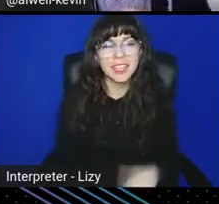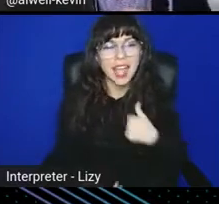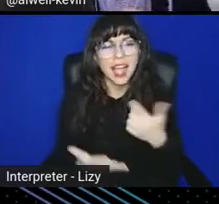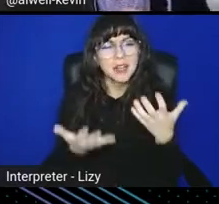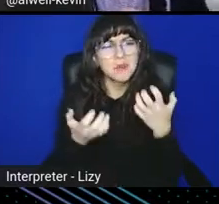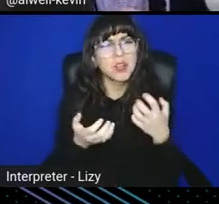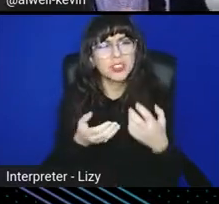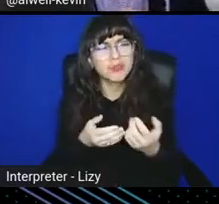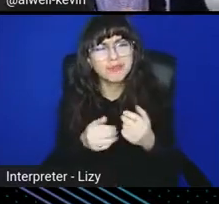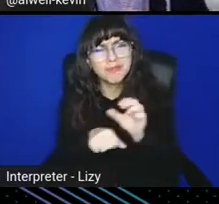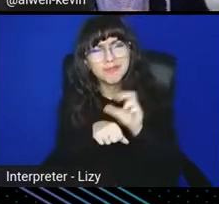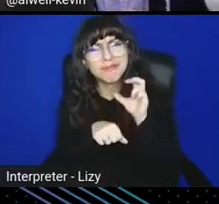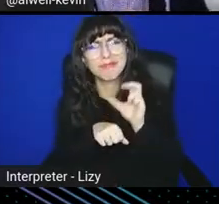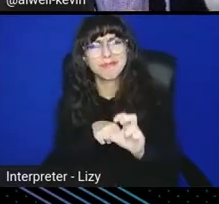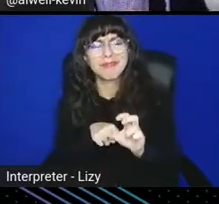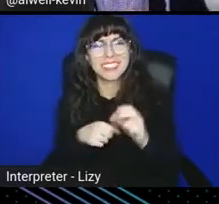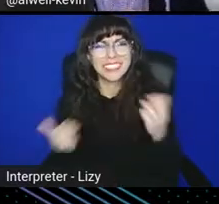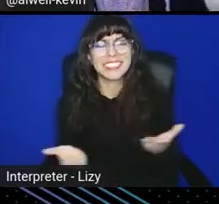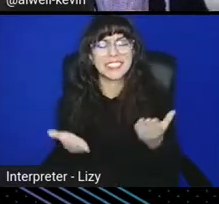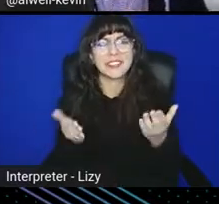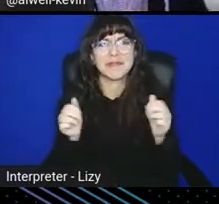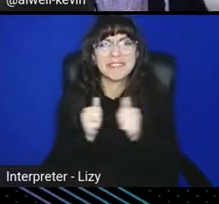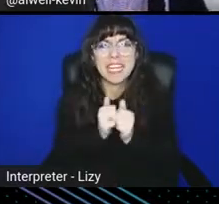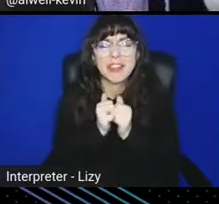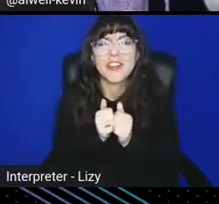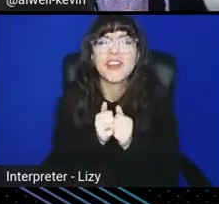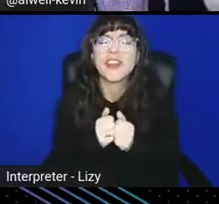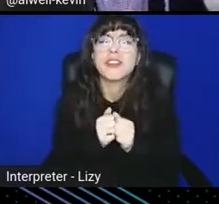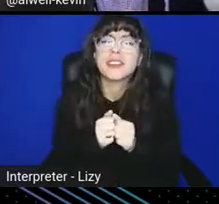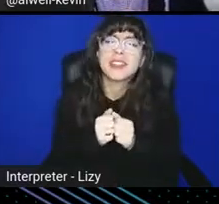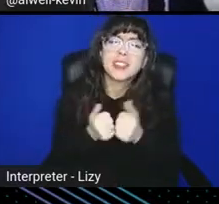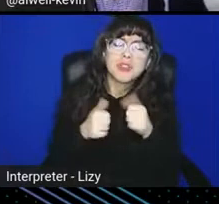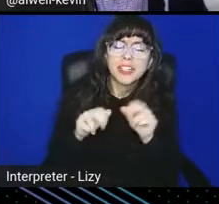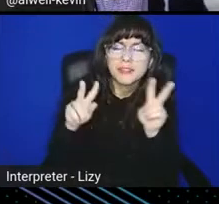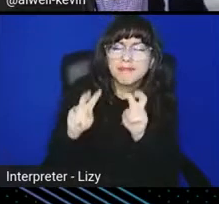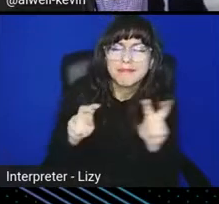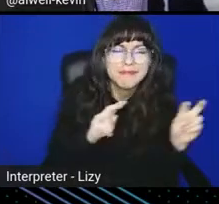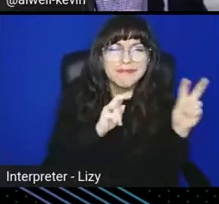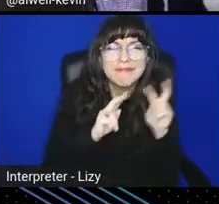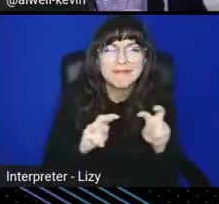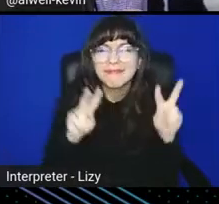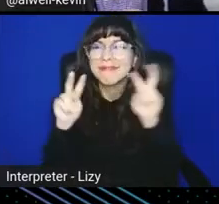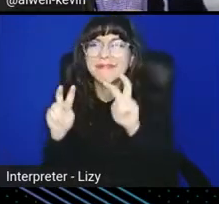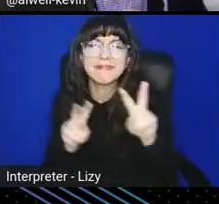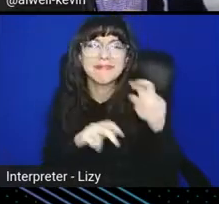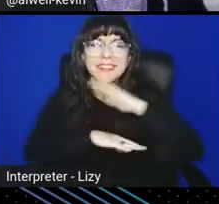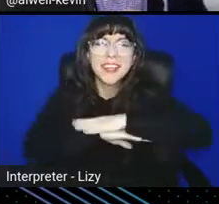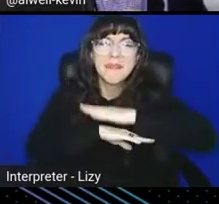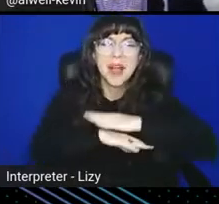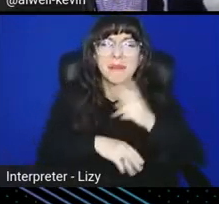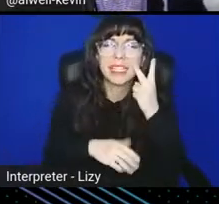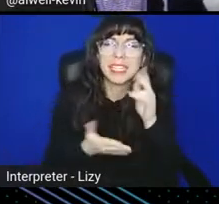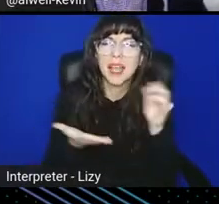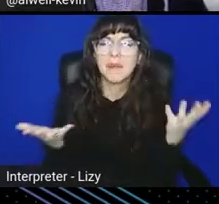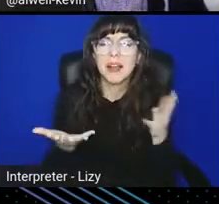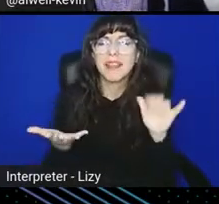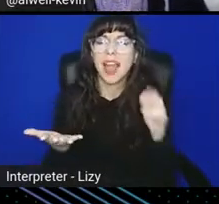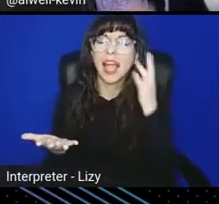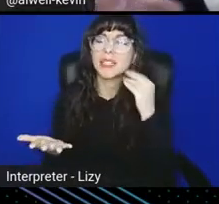majority of our time together actually, you know, poking around in the platform and seeing what this experience is like.